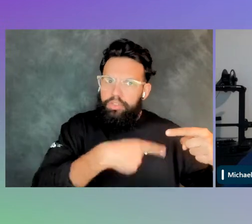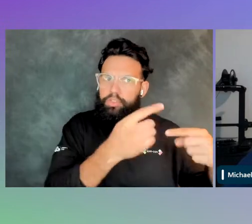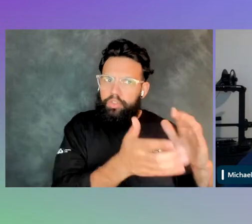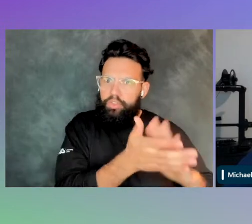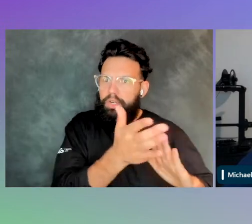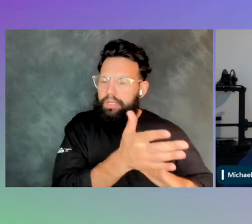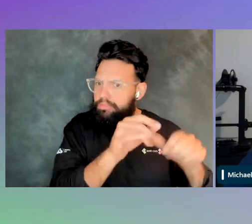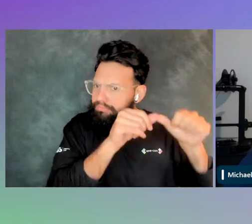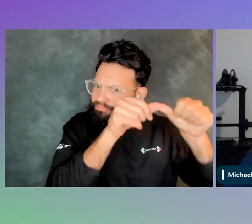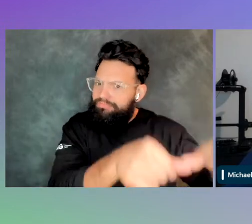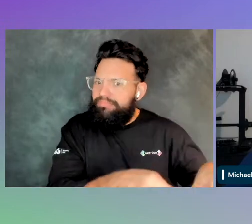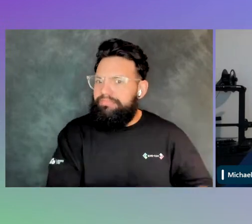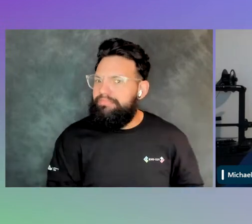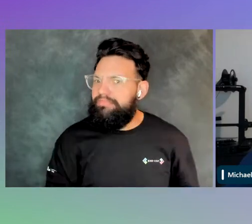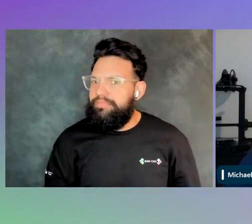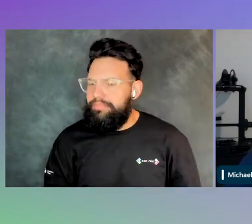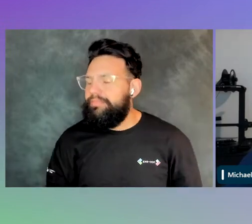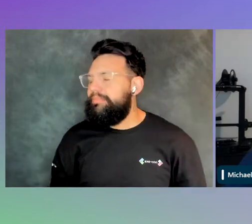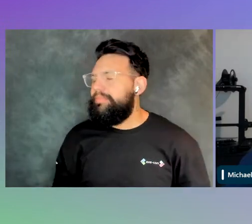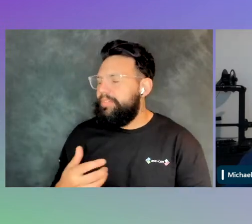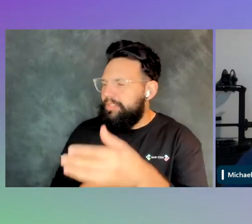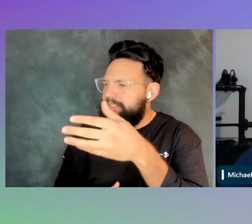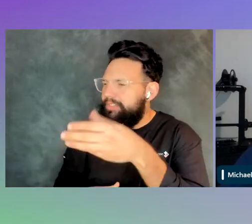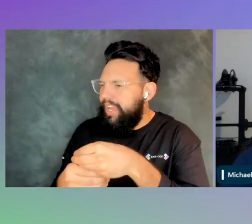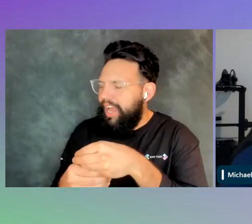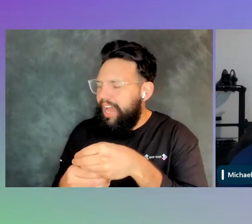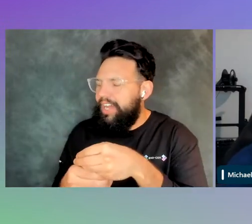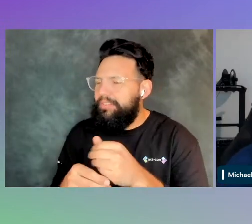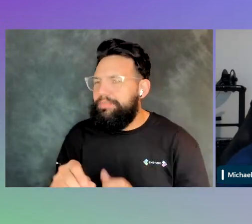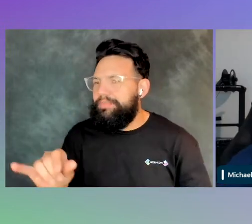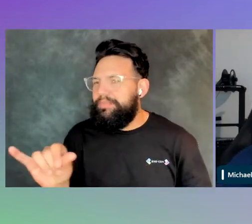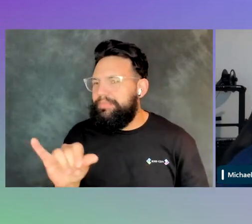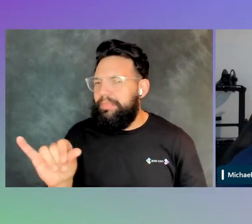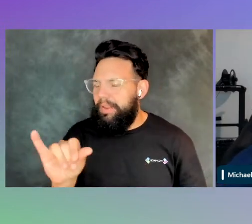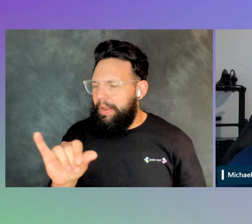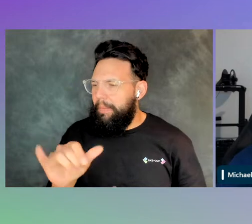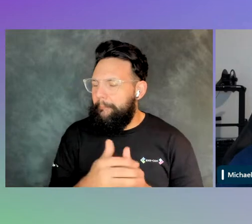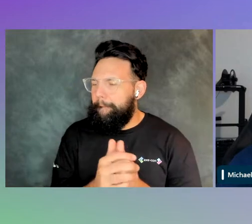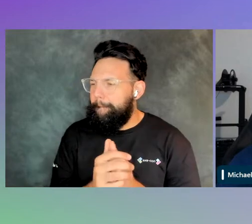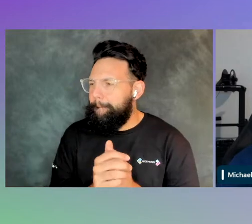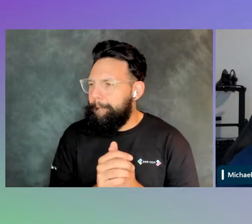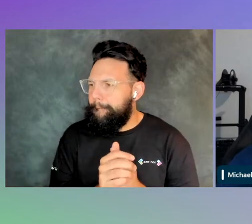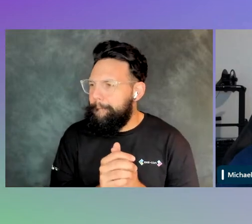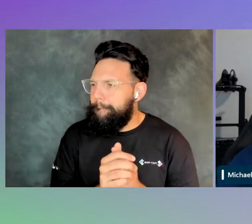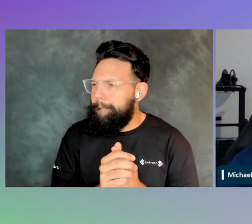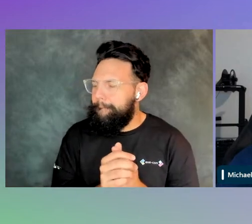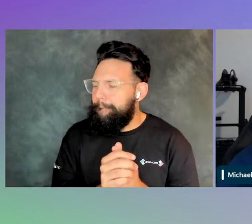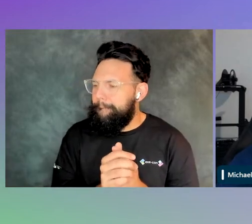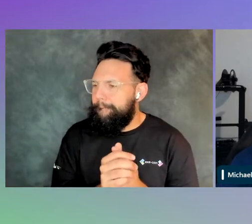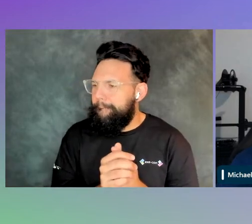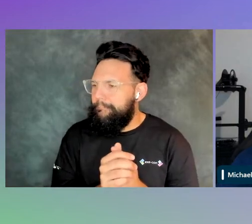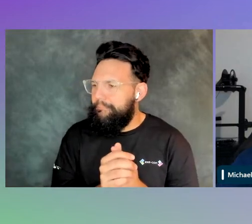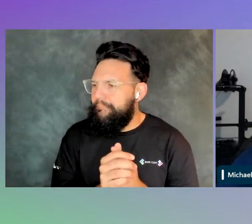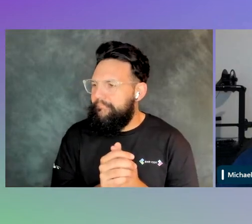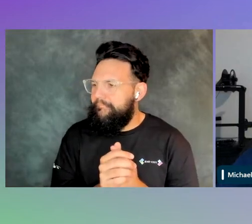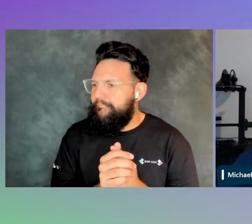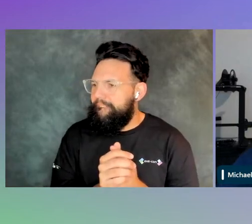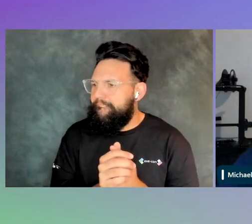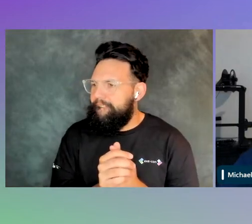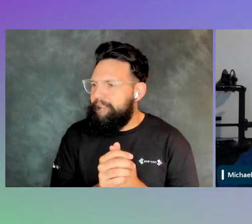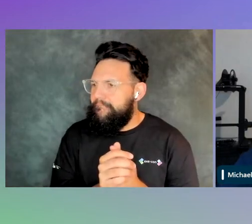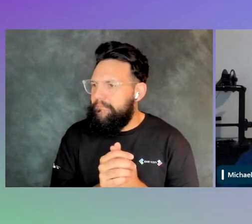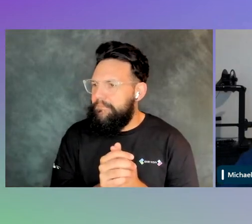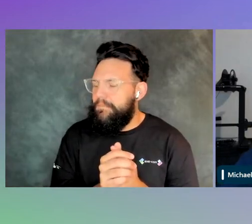I'll add a bit to that might have caused the initial confusion. The point where you include